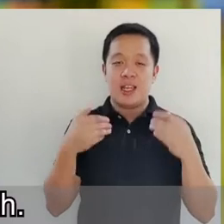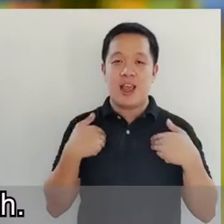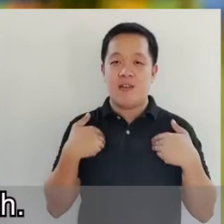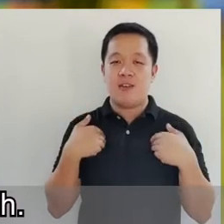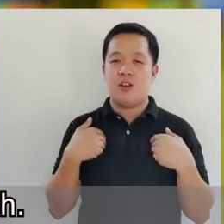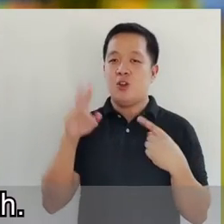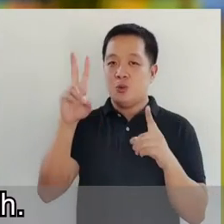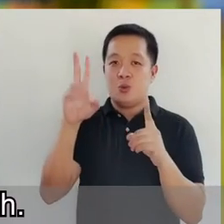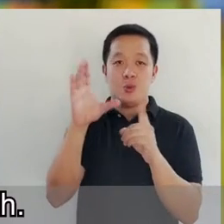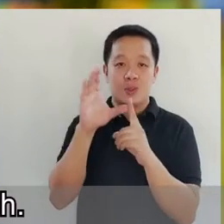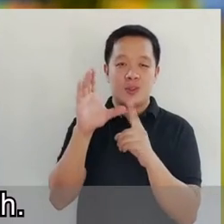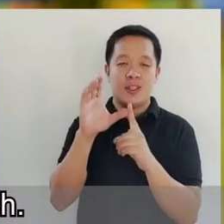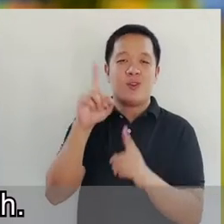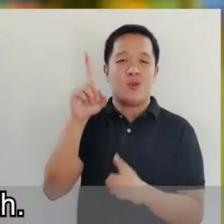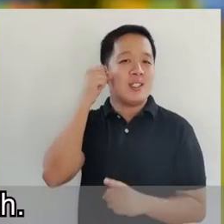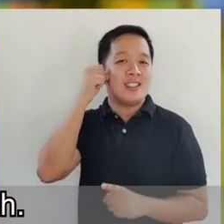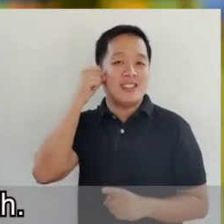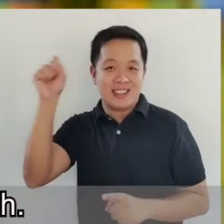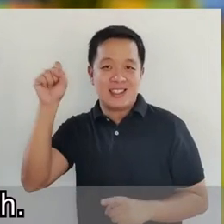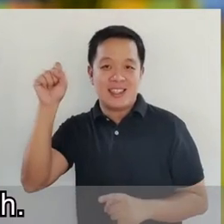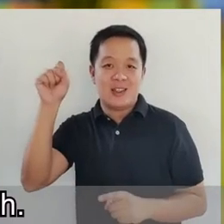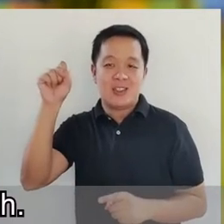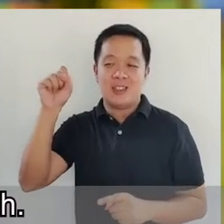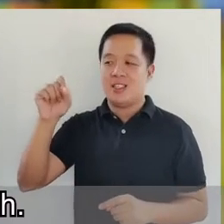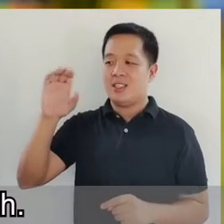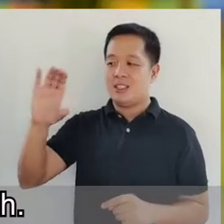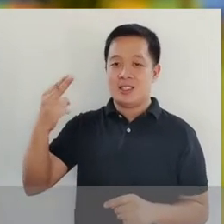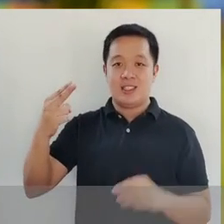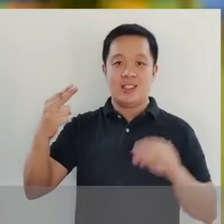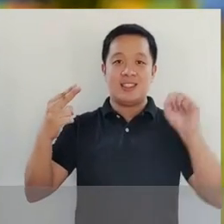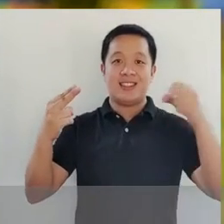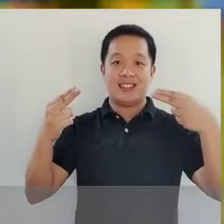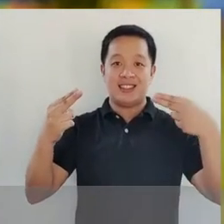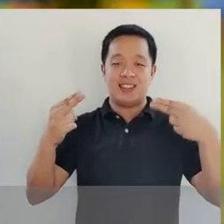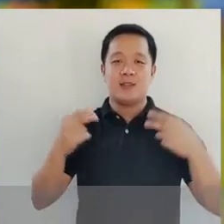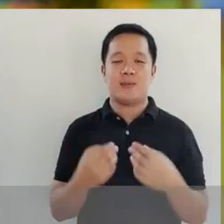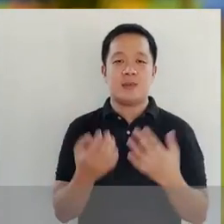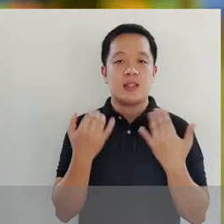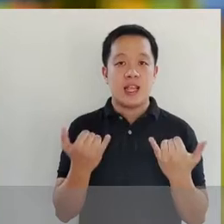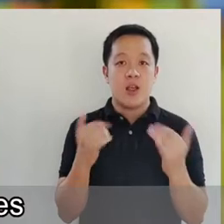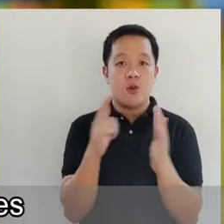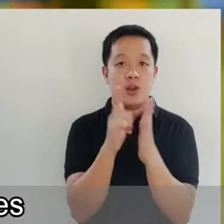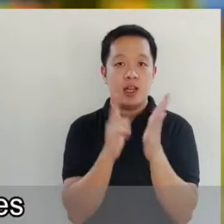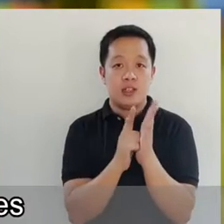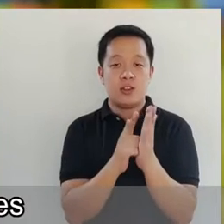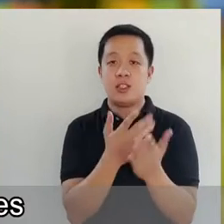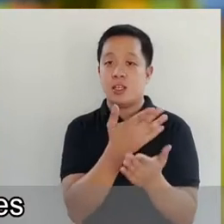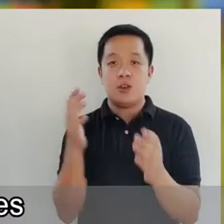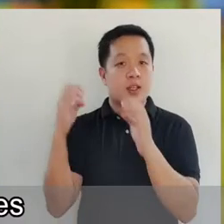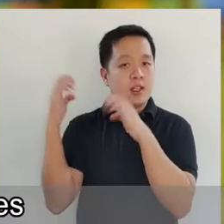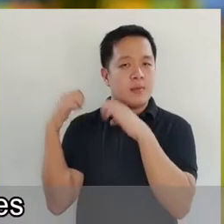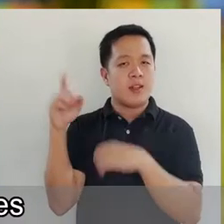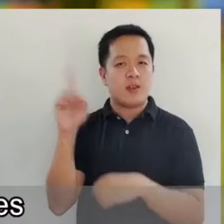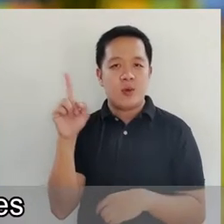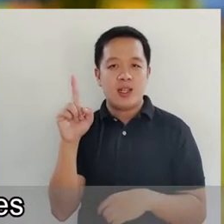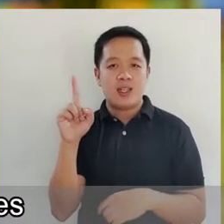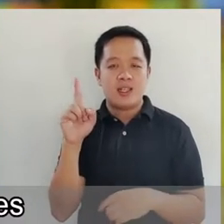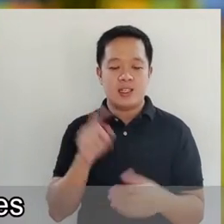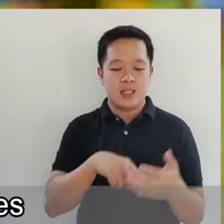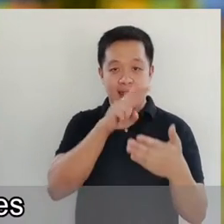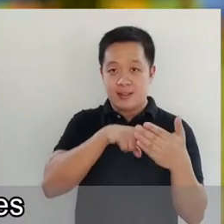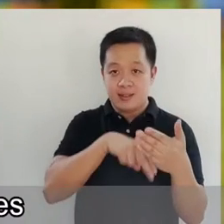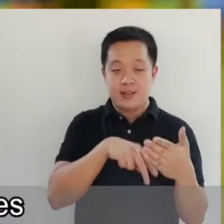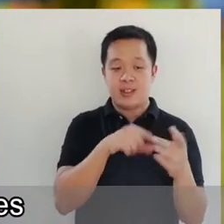the consonant digraphs CH and SH. For today's episode, you are expected to read